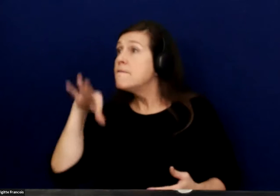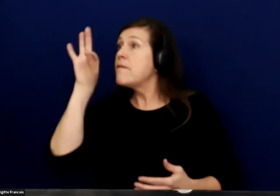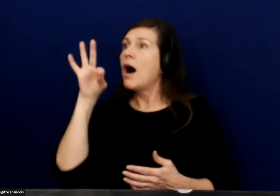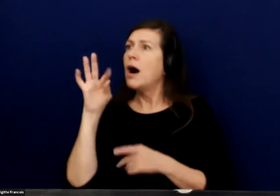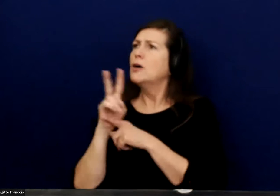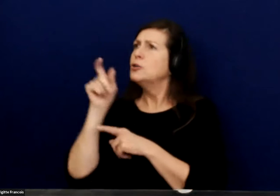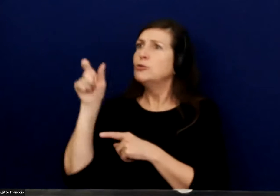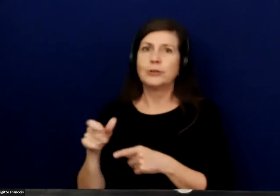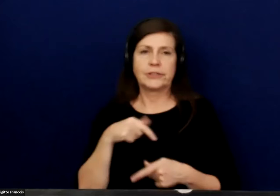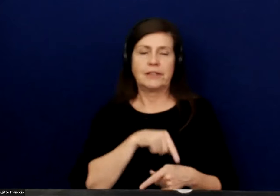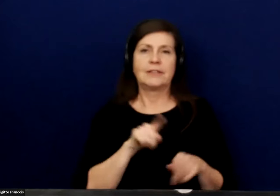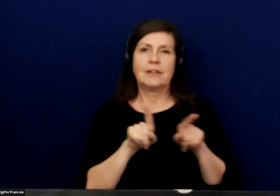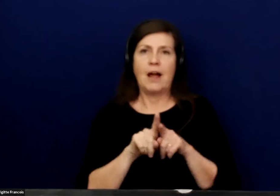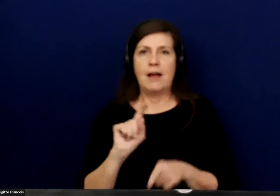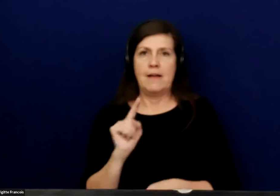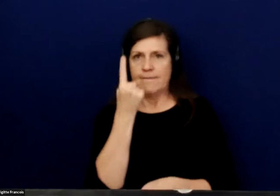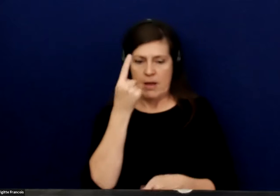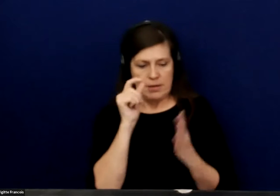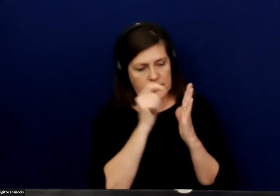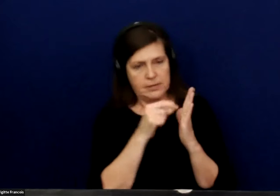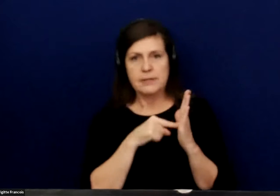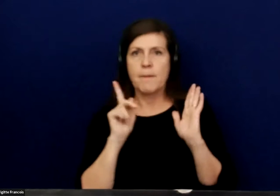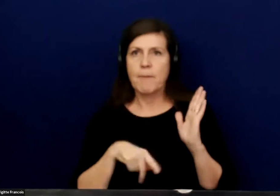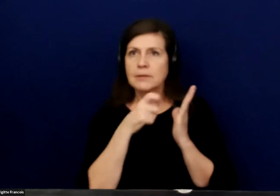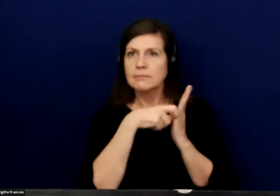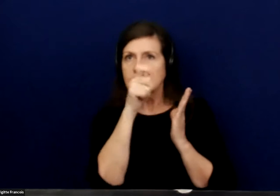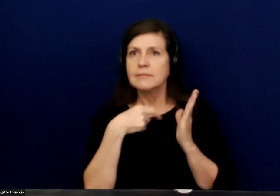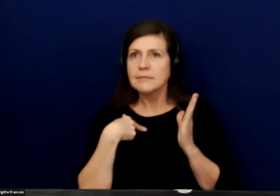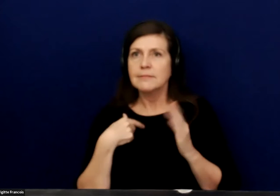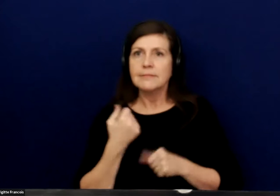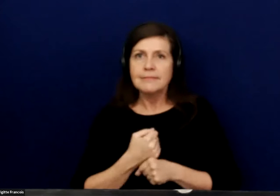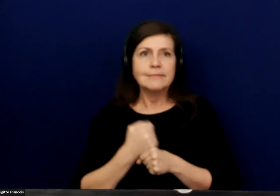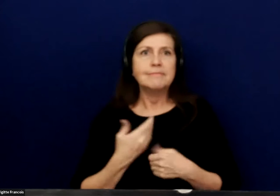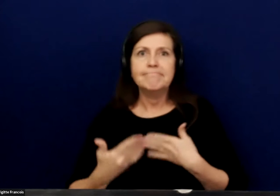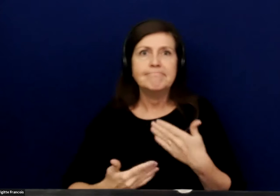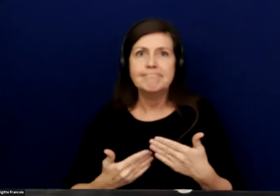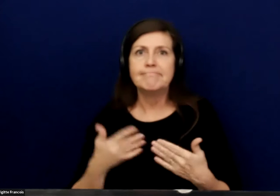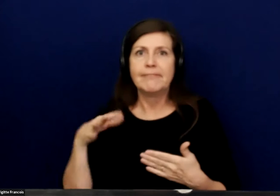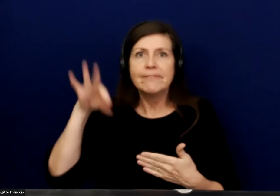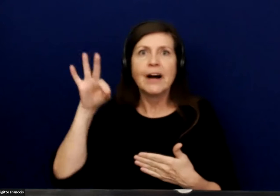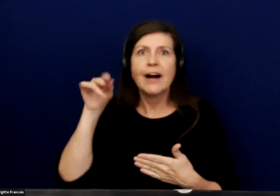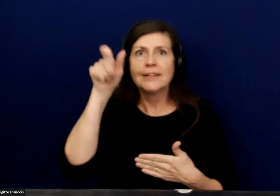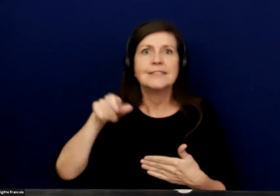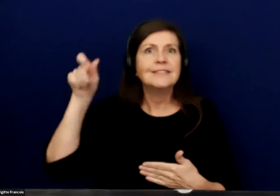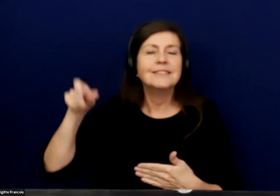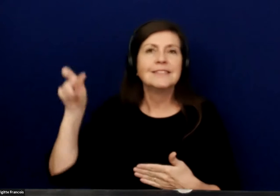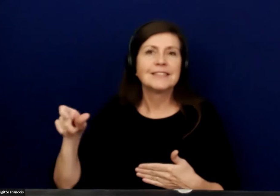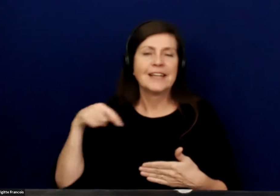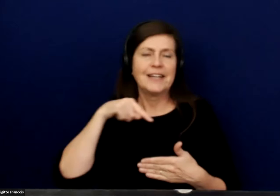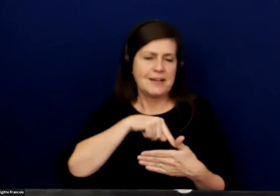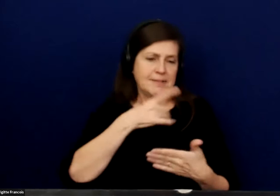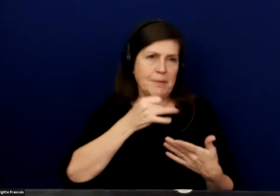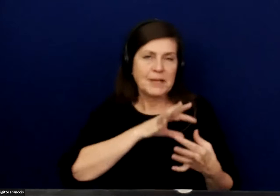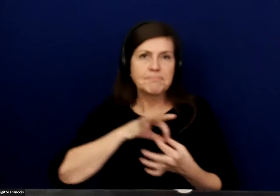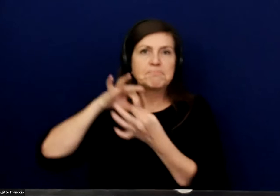basically one of the tasks that I have to do, being someone working for an umbrella. So that's